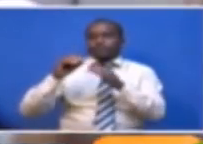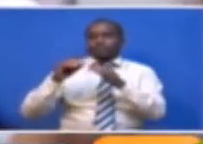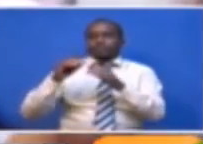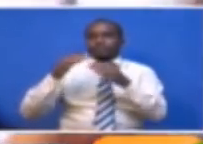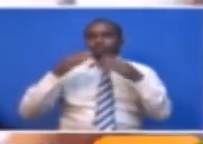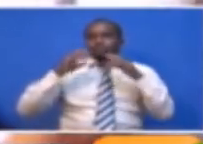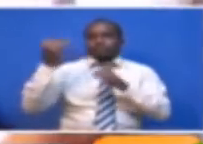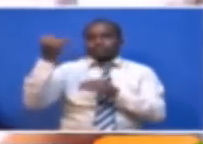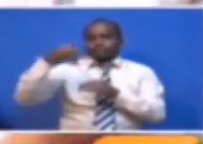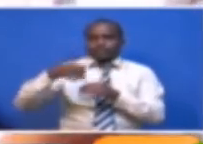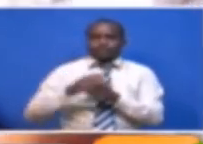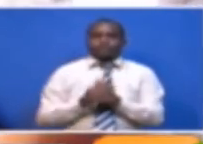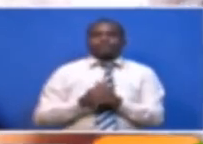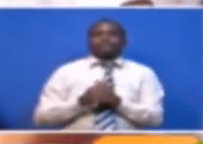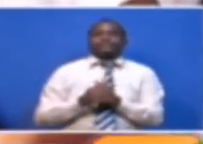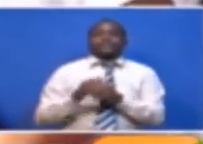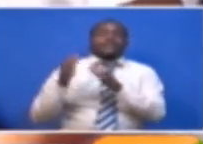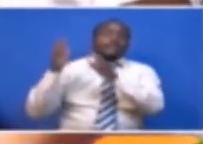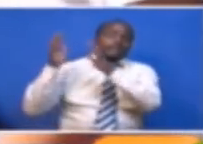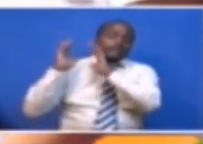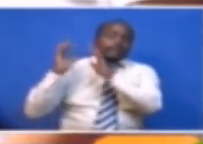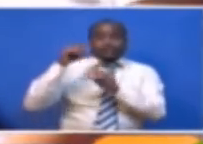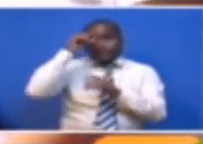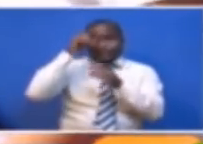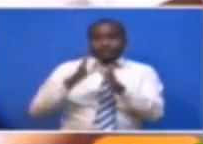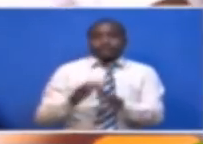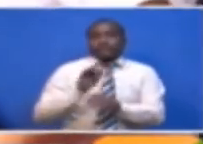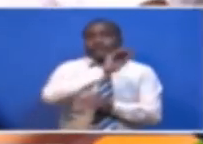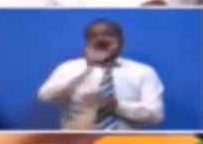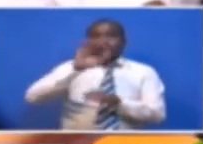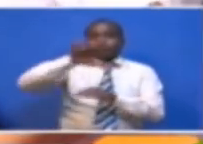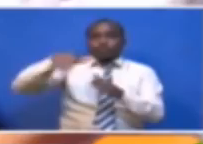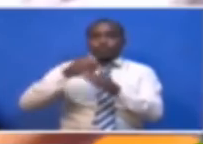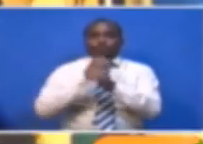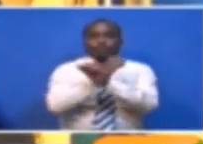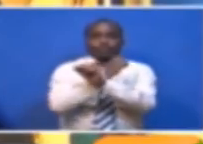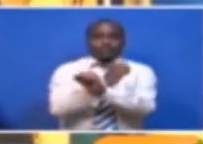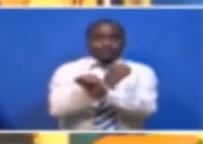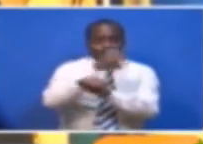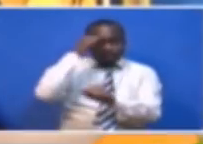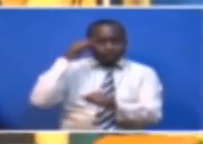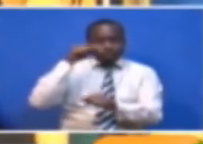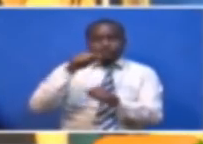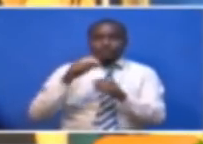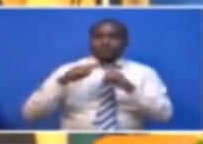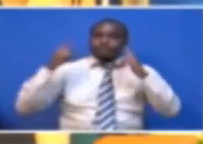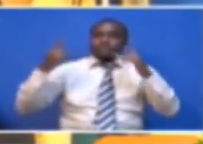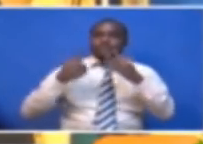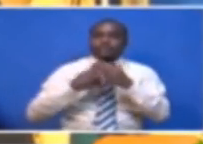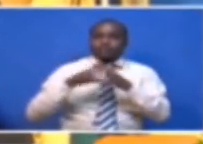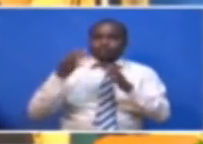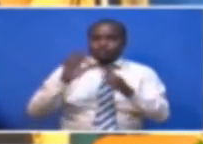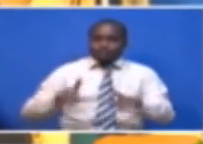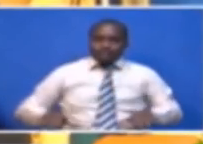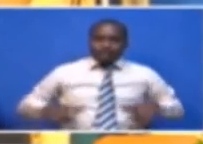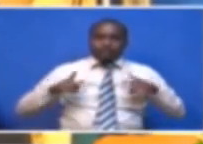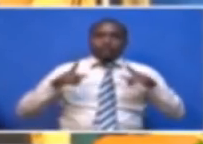Kingi called on the coastal residents to protect the beachfront as it was a major source of their livelihood.